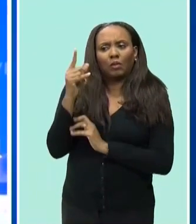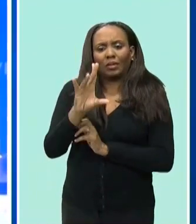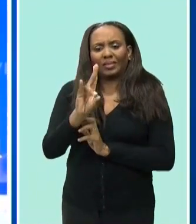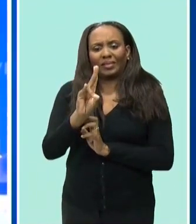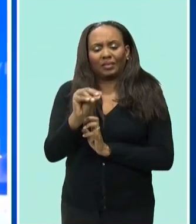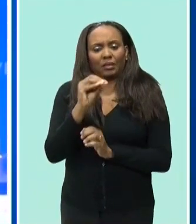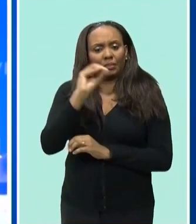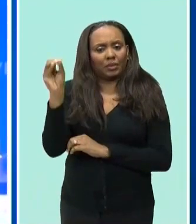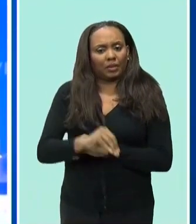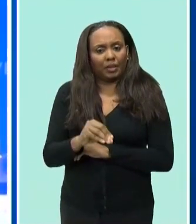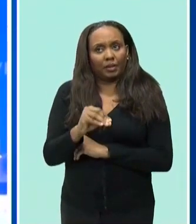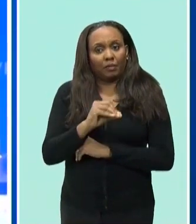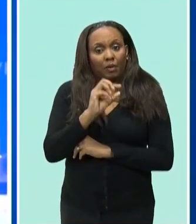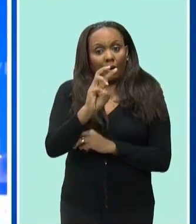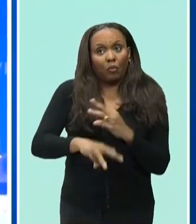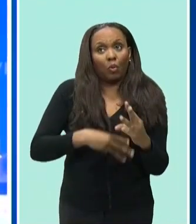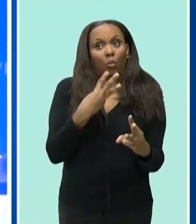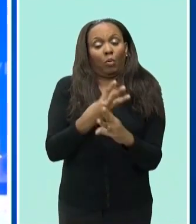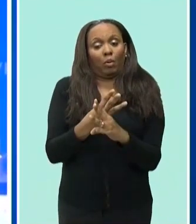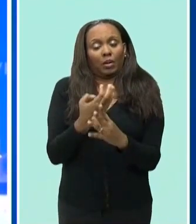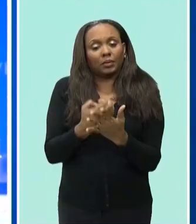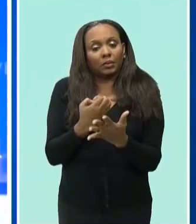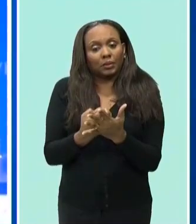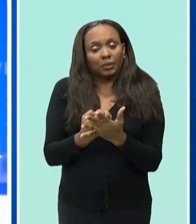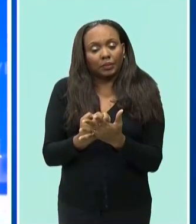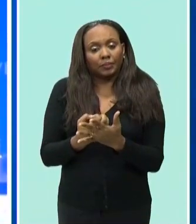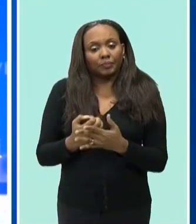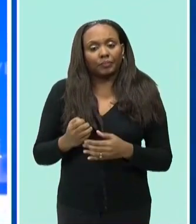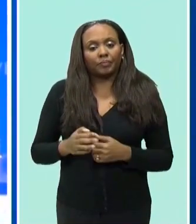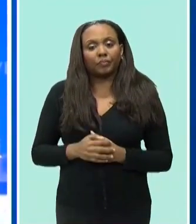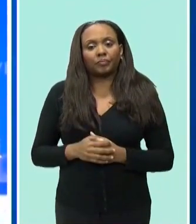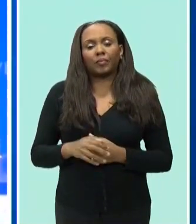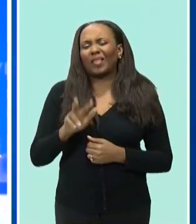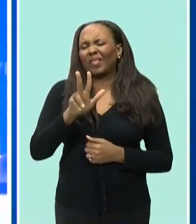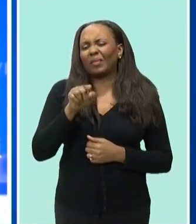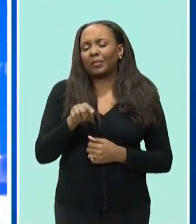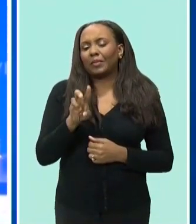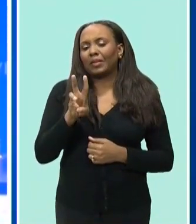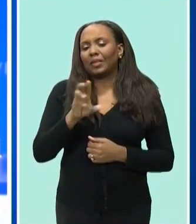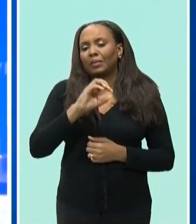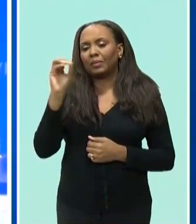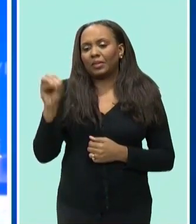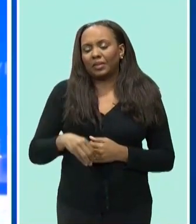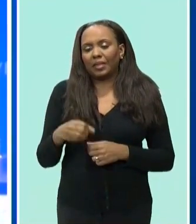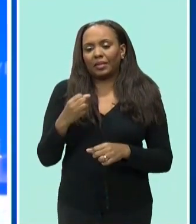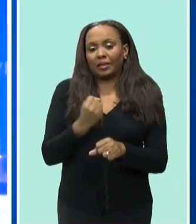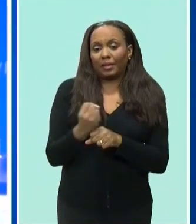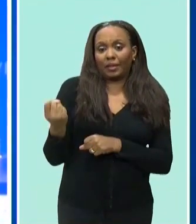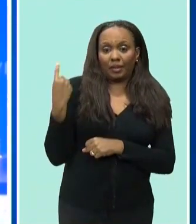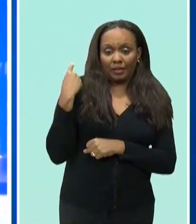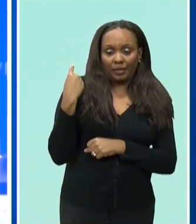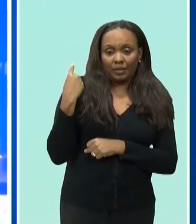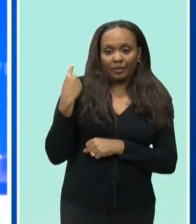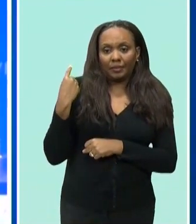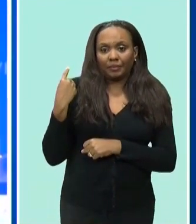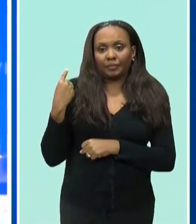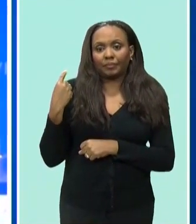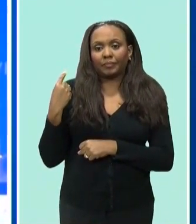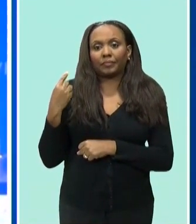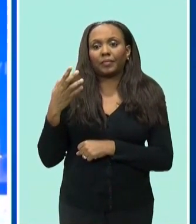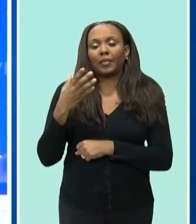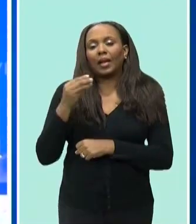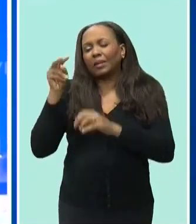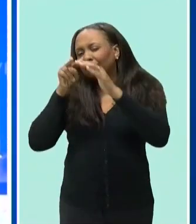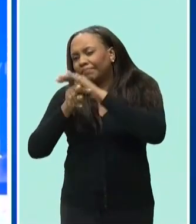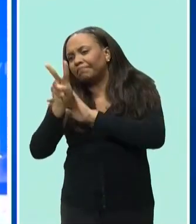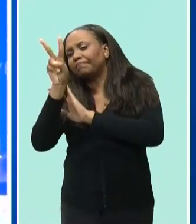economy. Global growth softened to 3.6% in 2018 and is